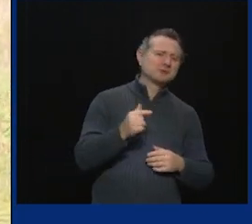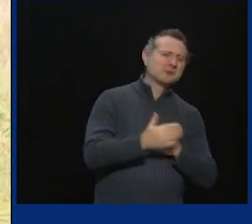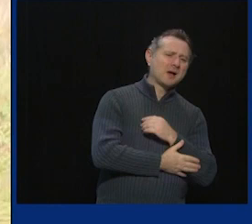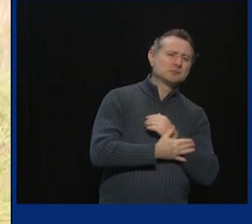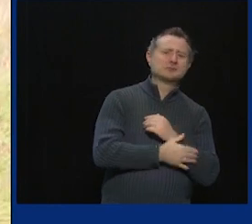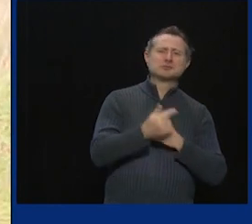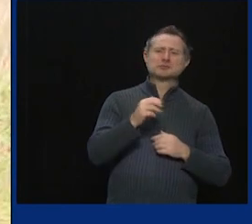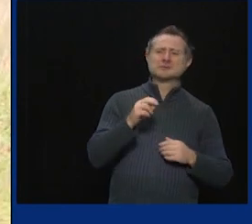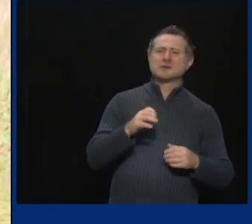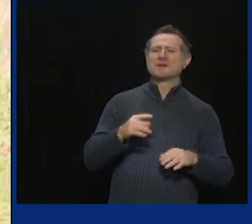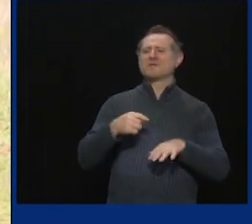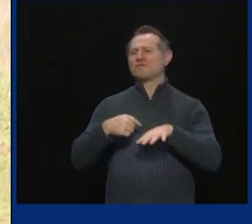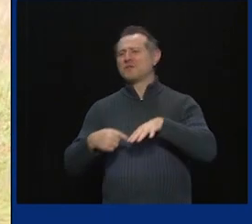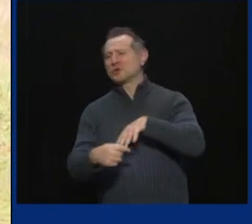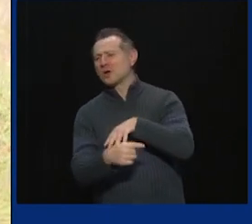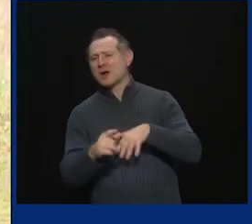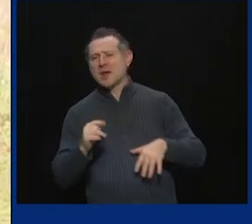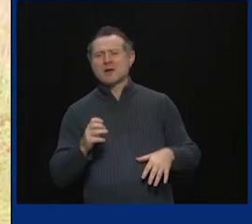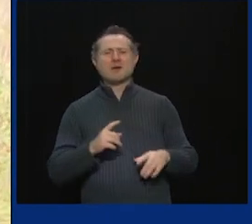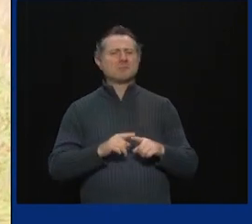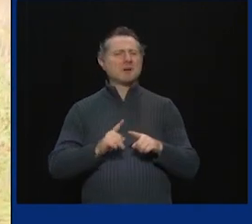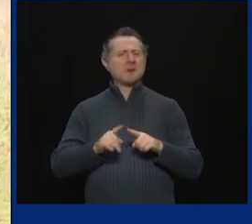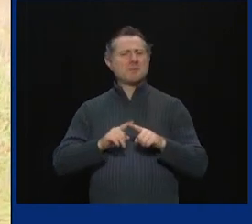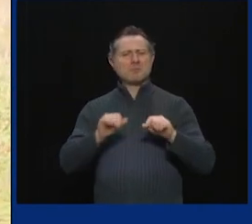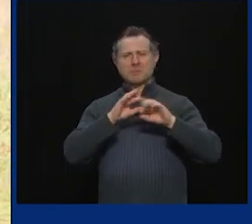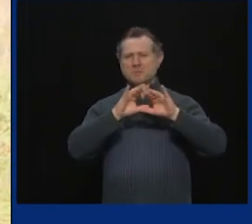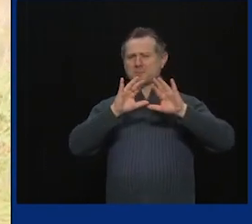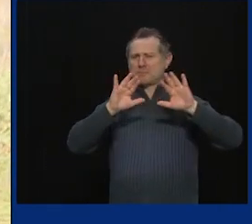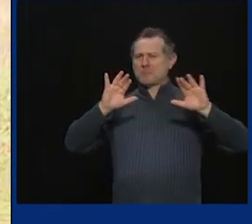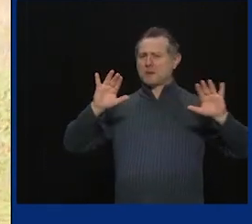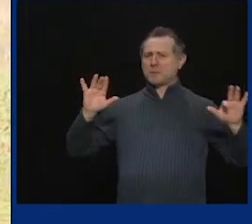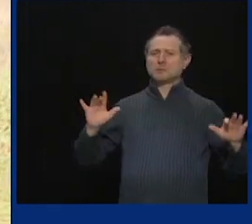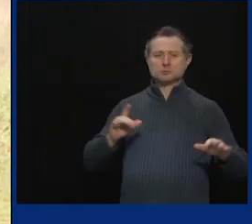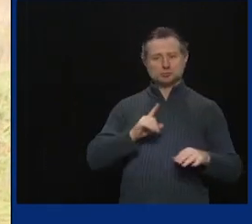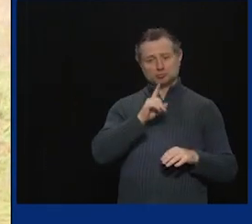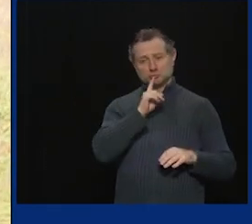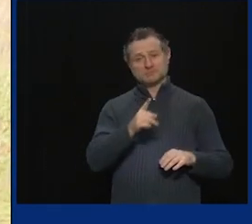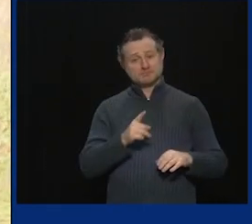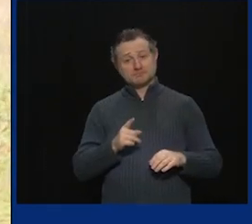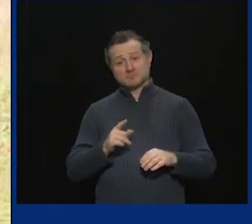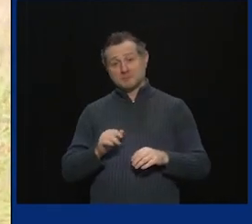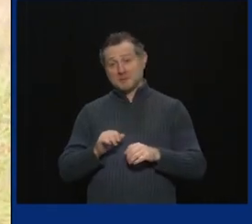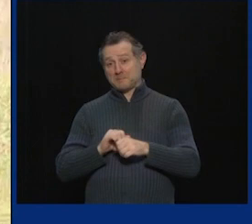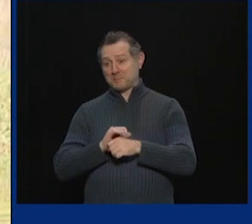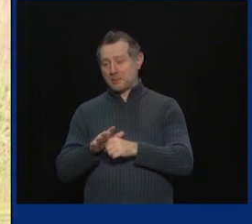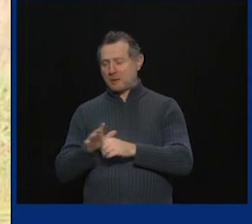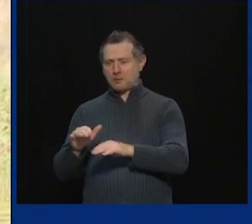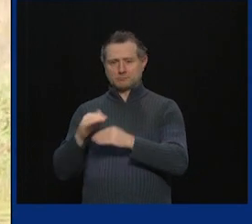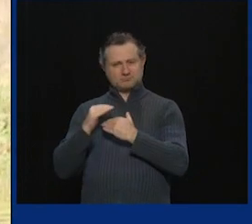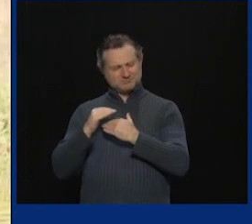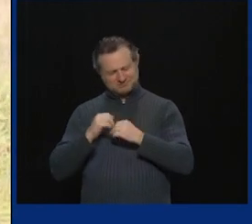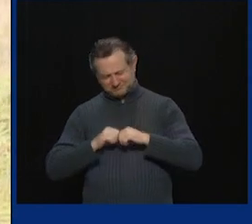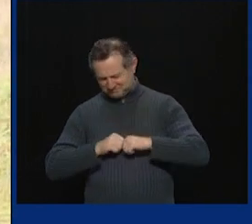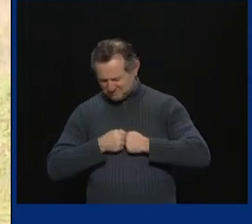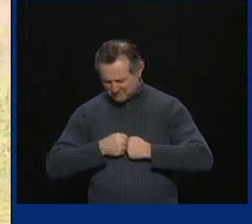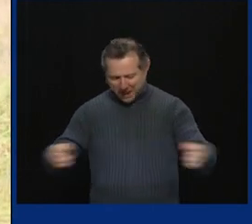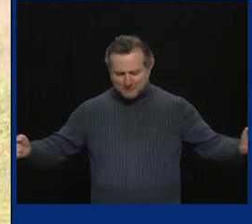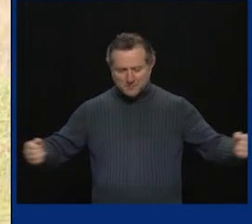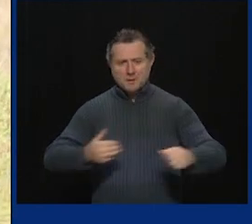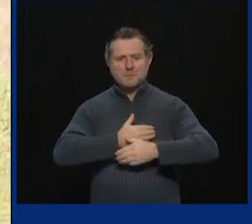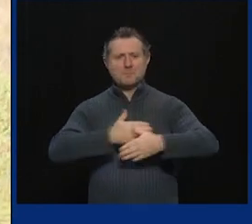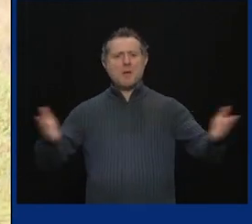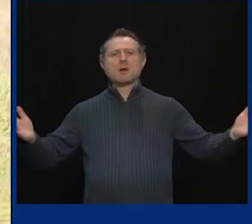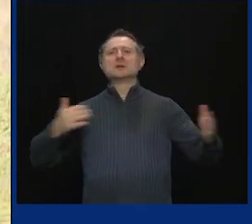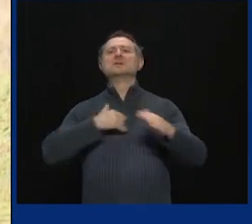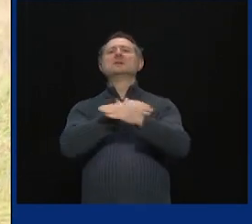on fire. We are bursting out of the constraints of this pandemic. We are all tired of it. And hopefully next time we get